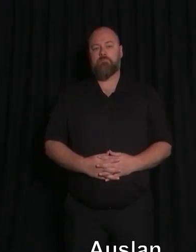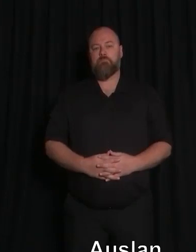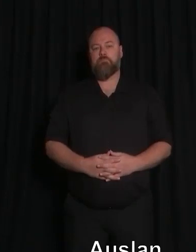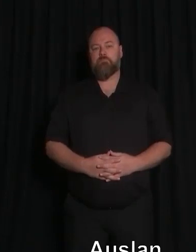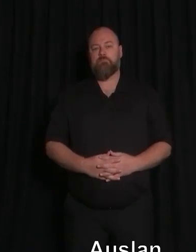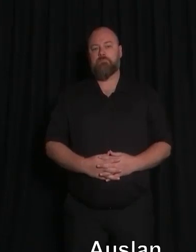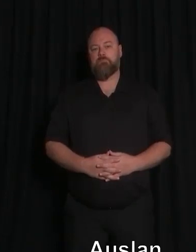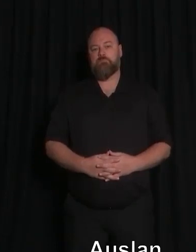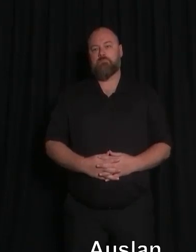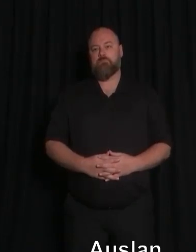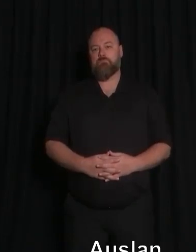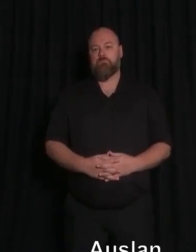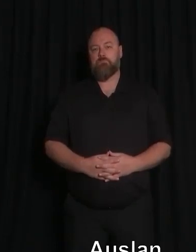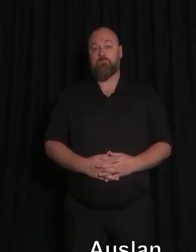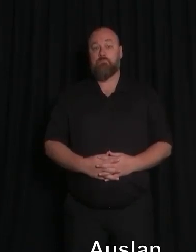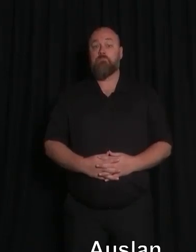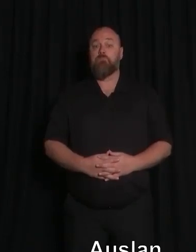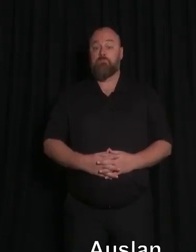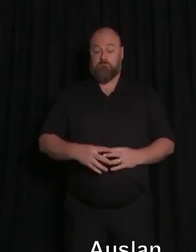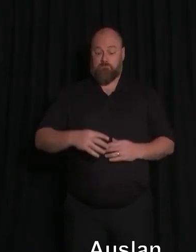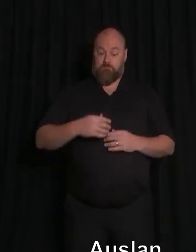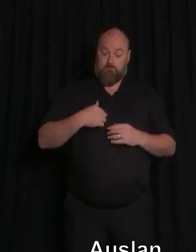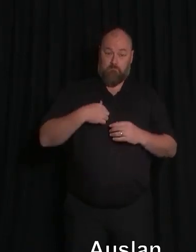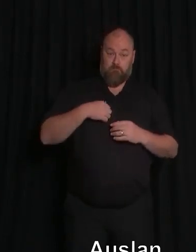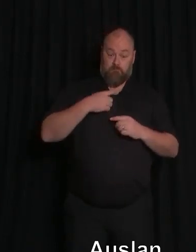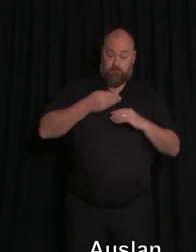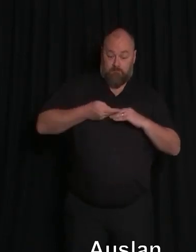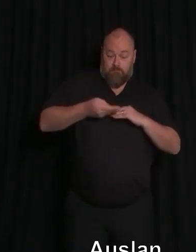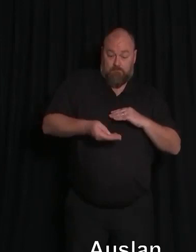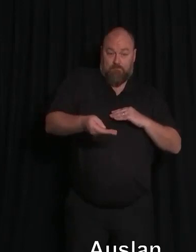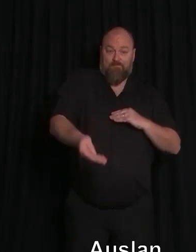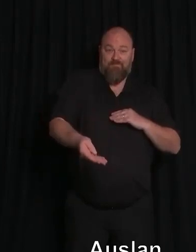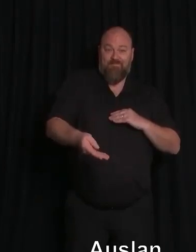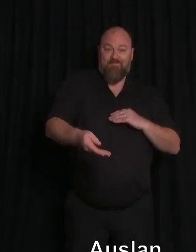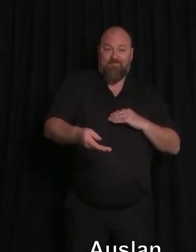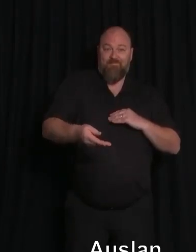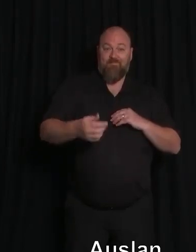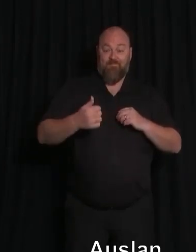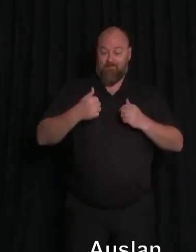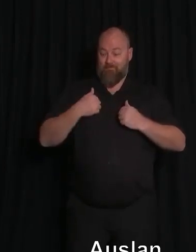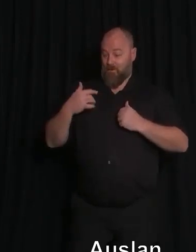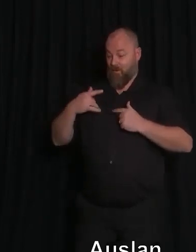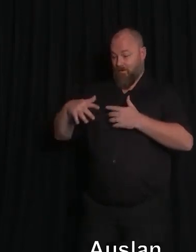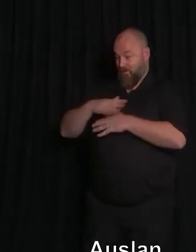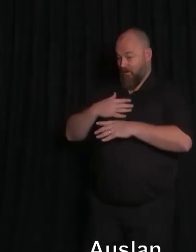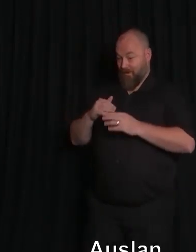Our mokopuna, our children, our grandchildren shall inherit a better place than we